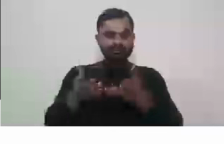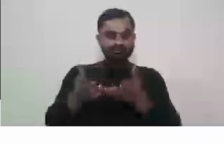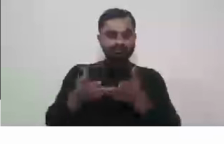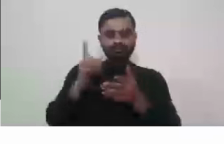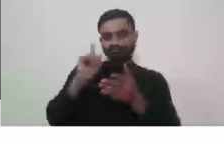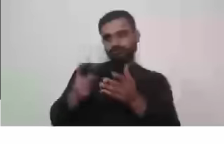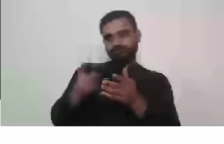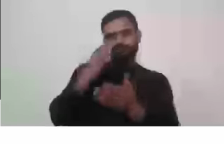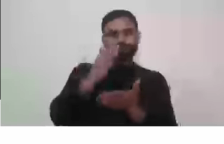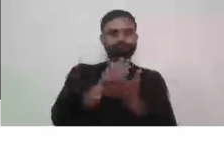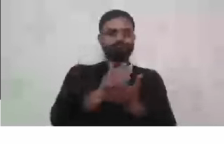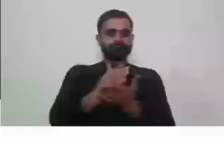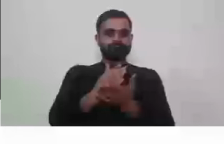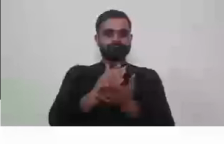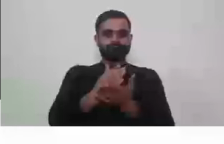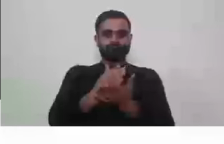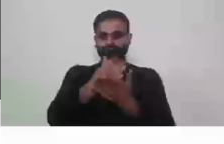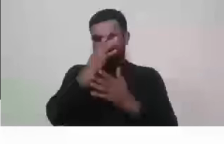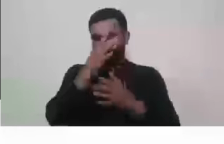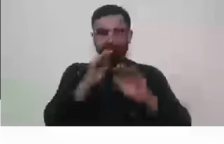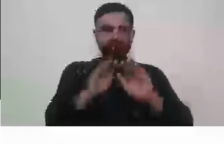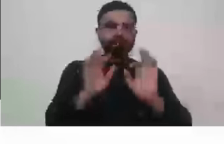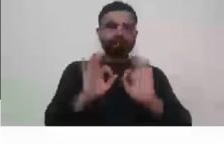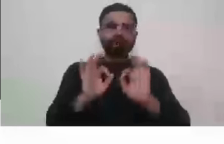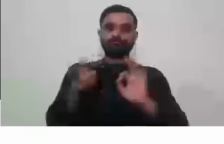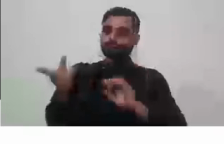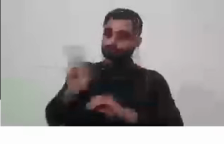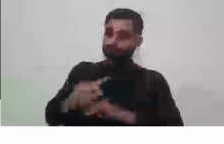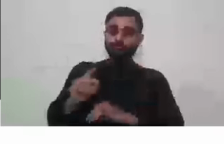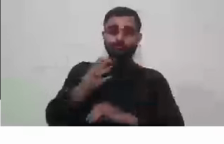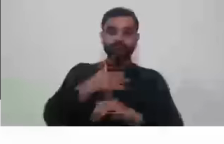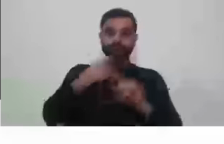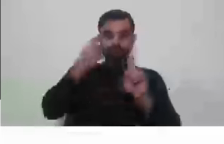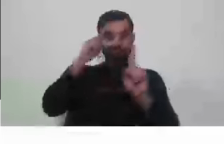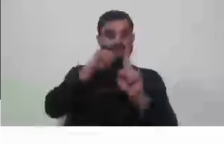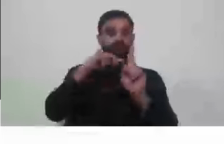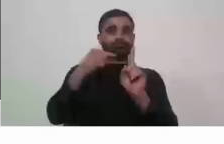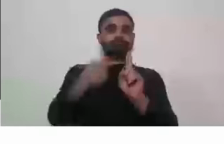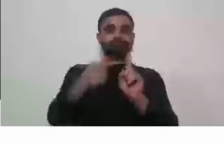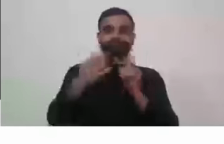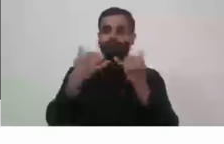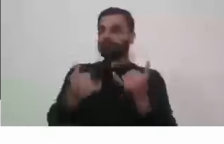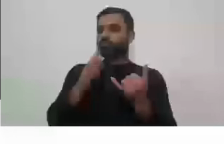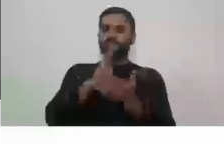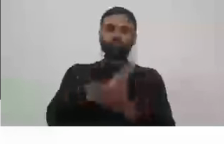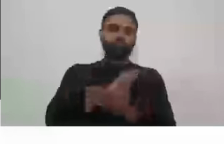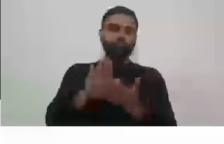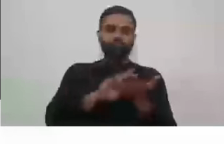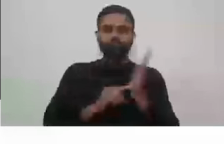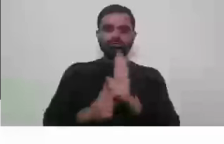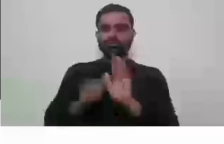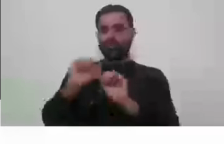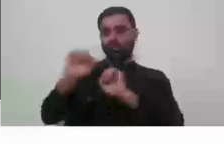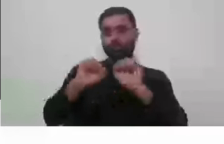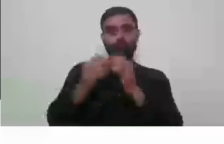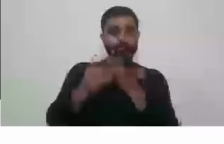might stop escaping. But again, that's from coming from my context. I'm not honestly sure with your context,